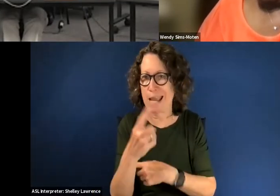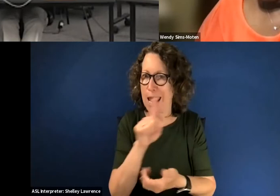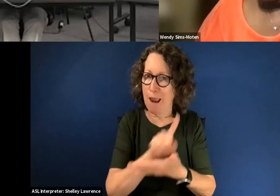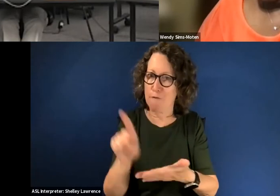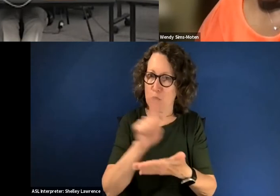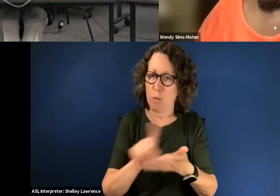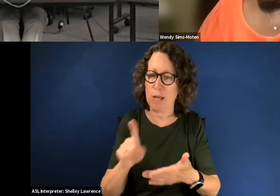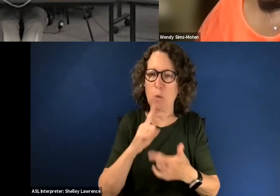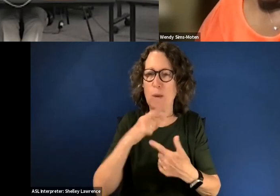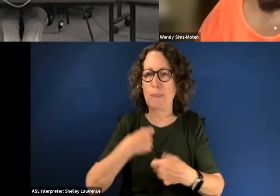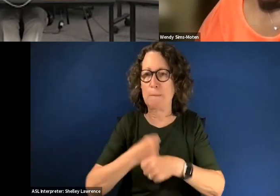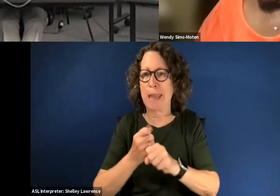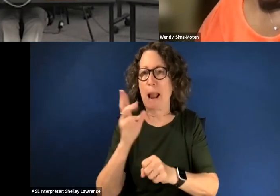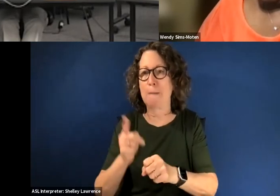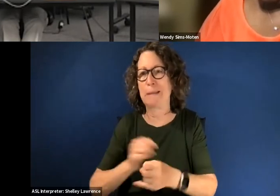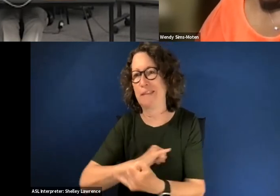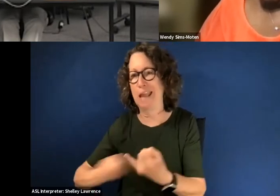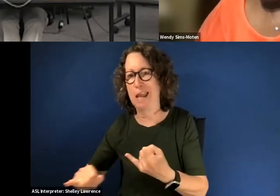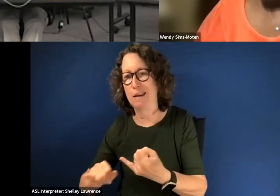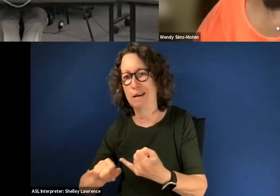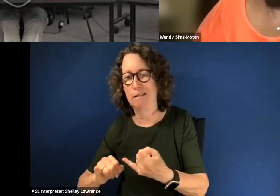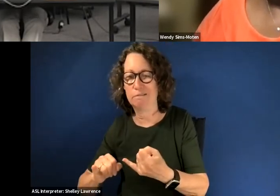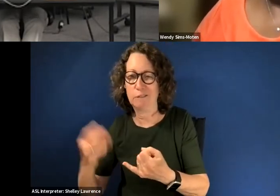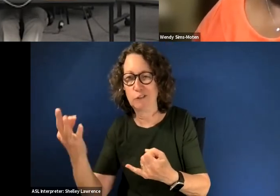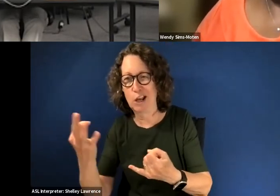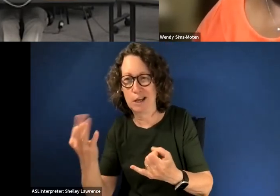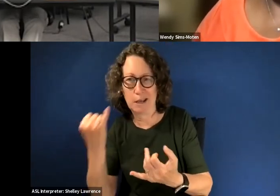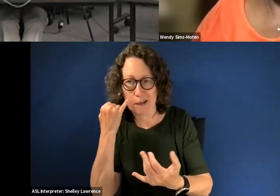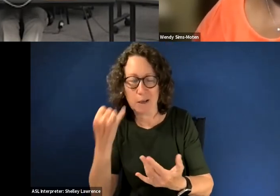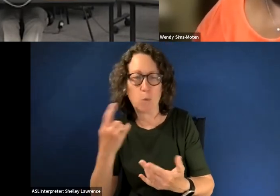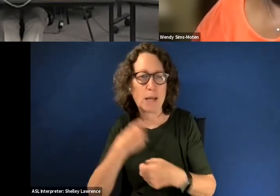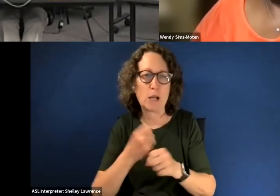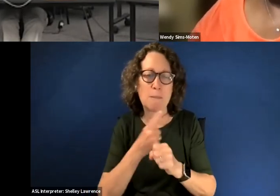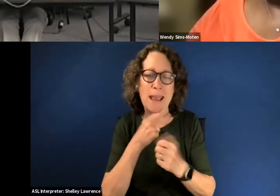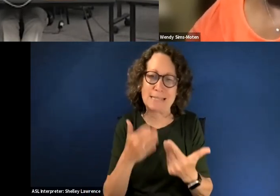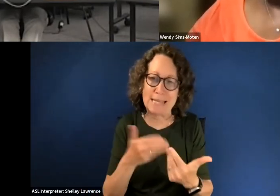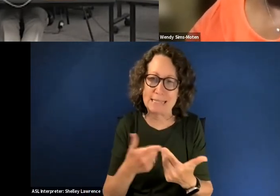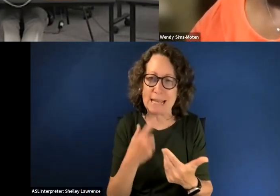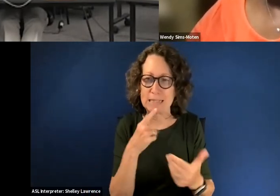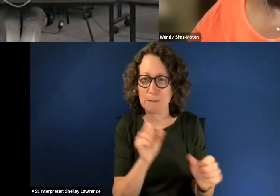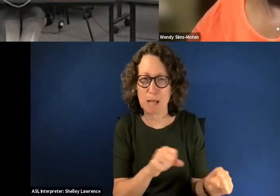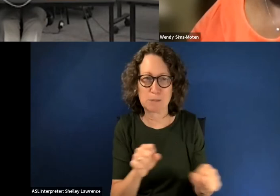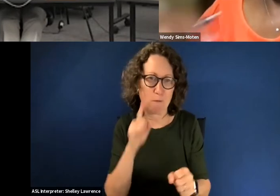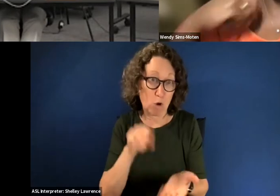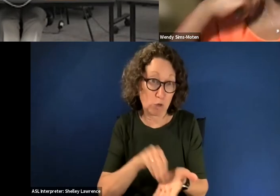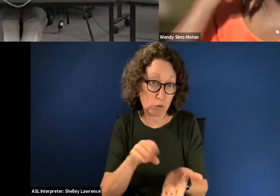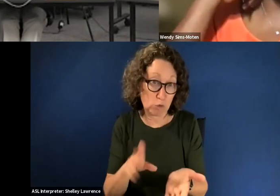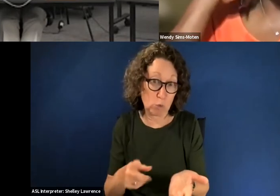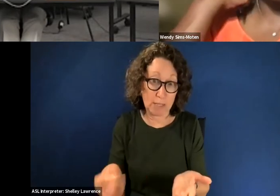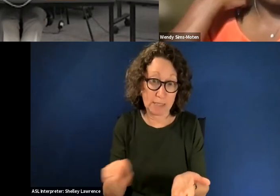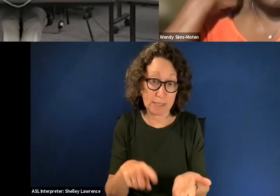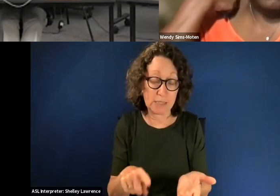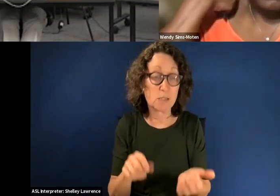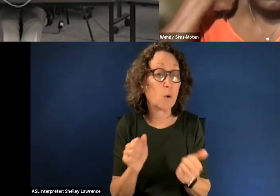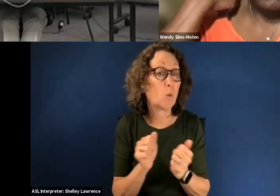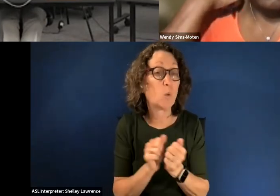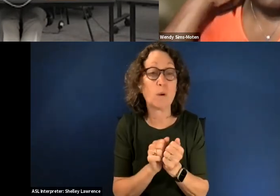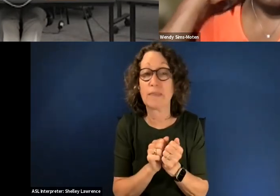with makeups at the end of the week. So we need to make it as convenient as possible for students